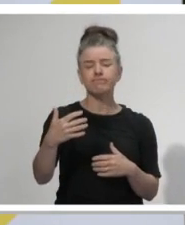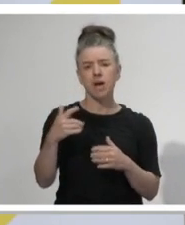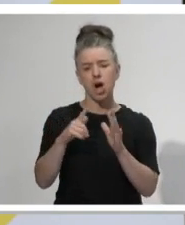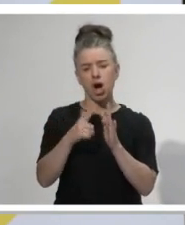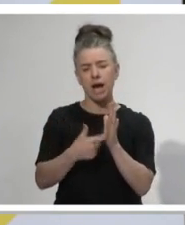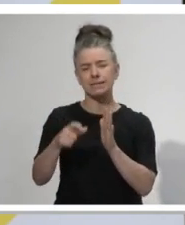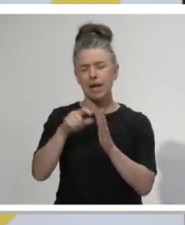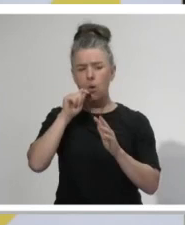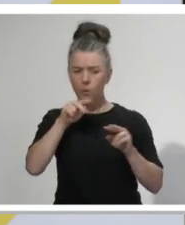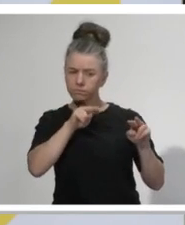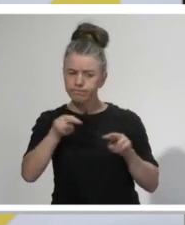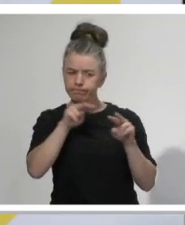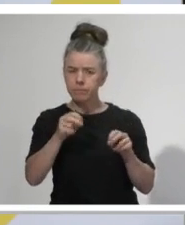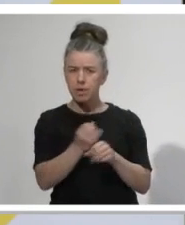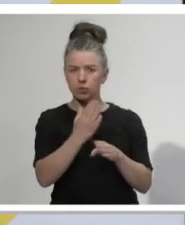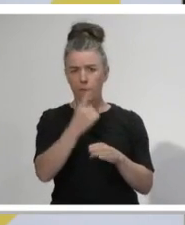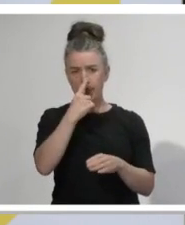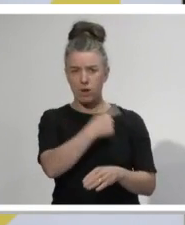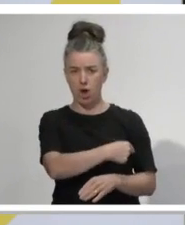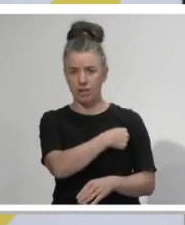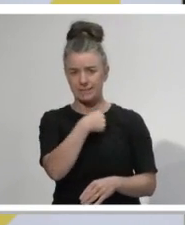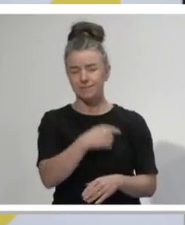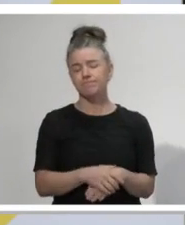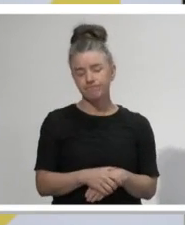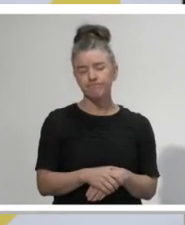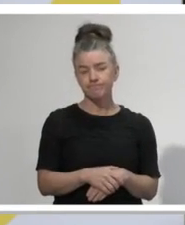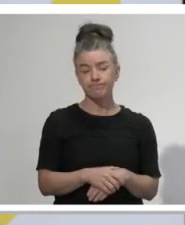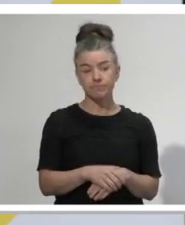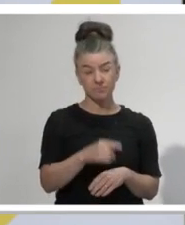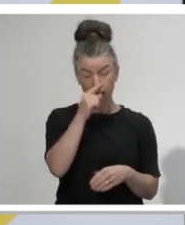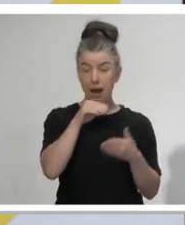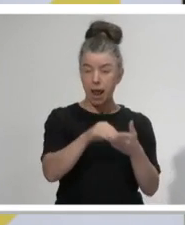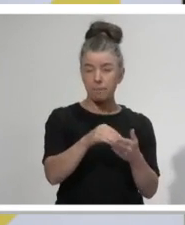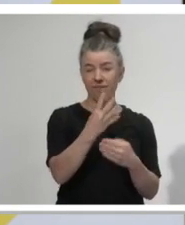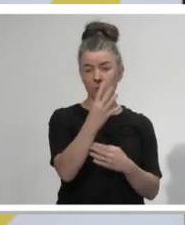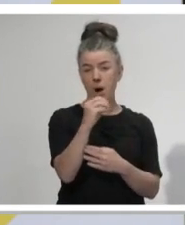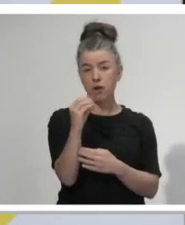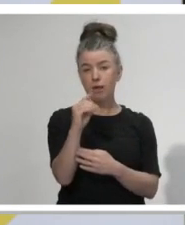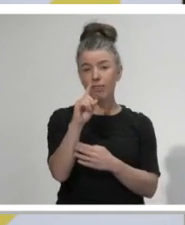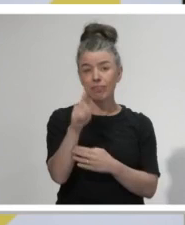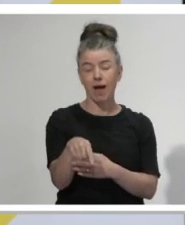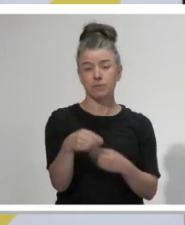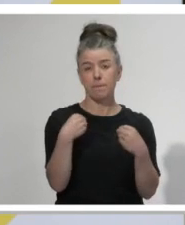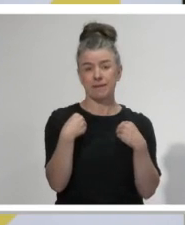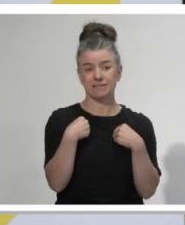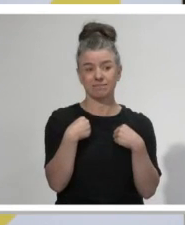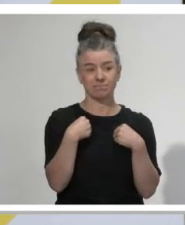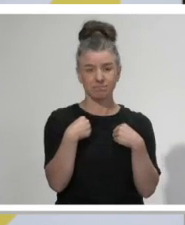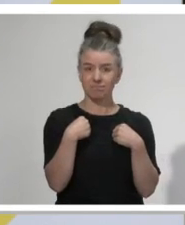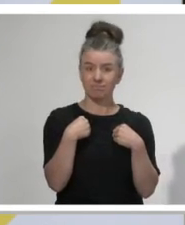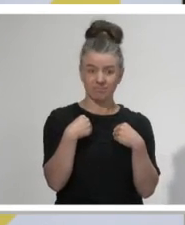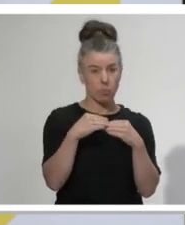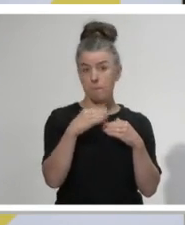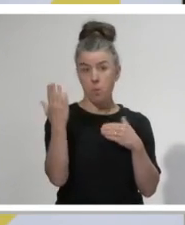IRD. This support is available to help more than 400,000 businesses who have 50 or fewer employees. It's designed